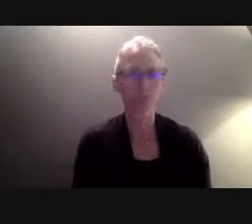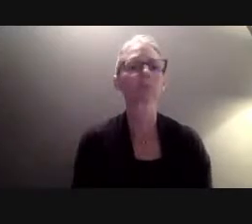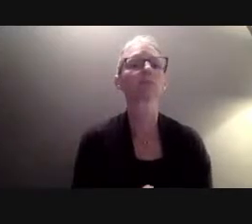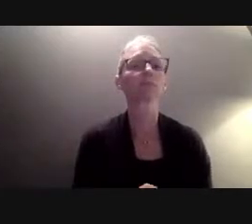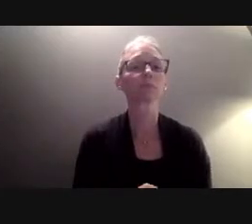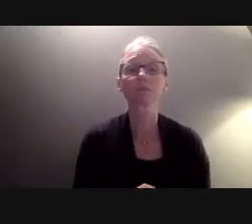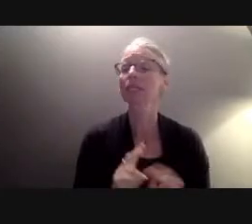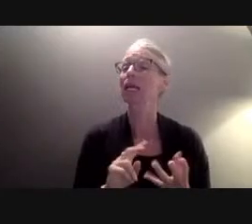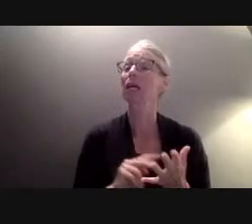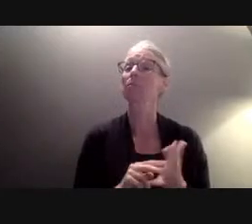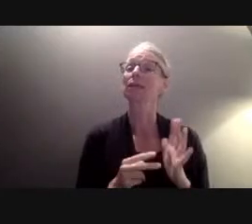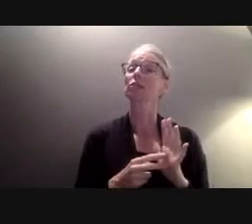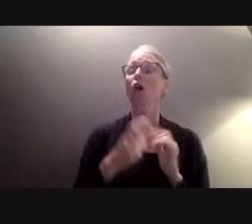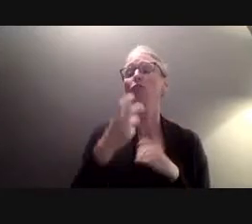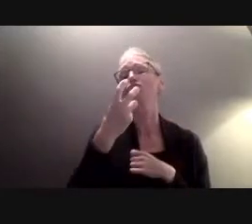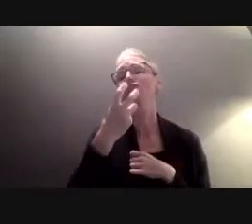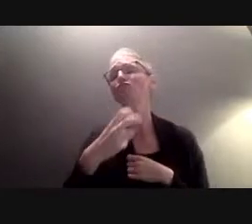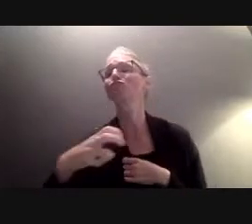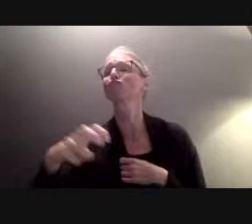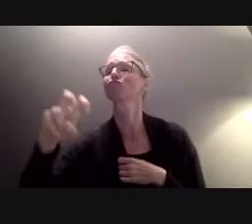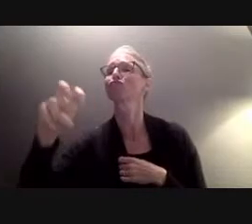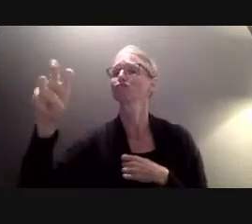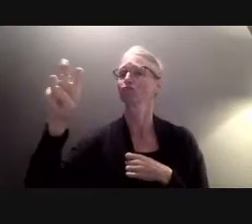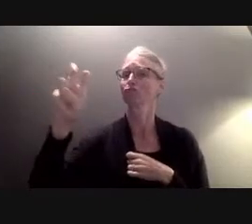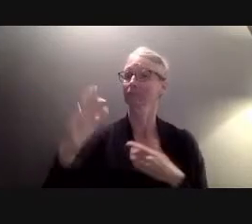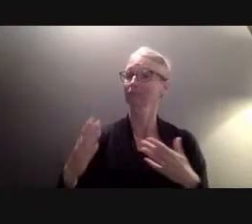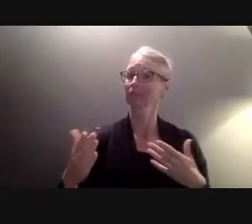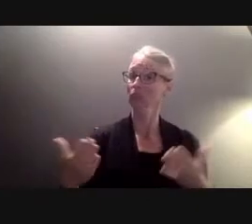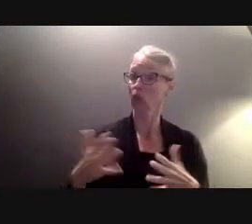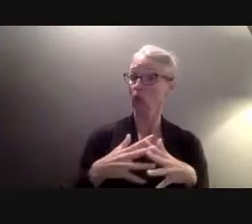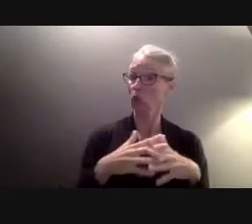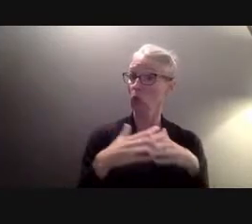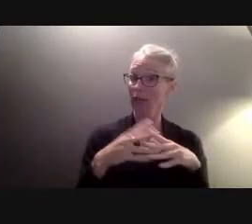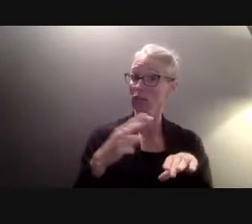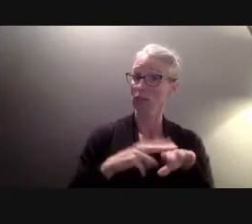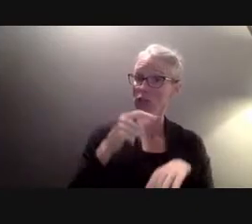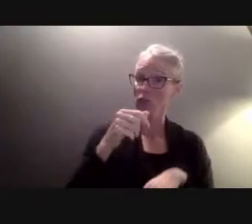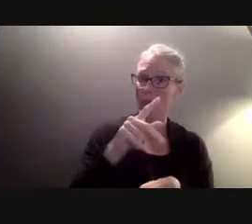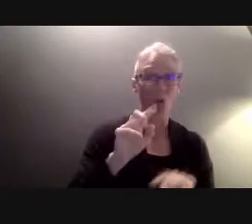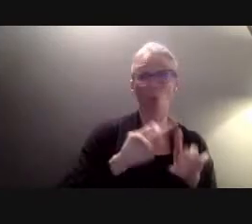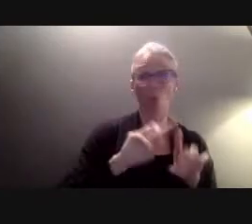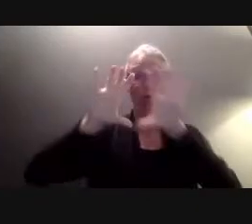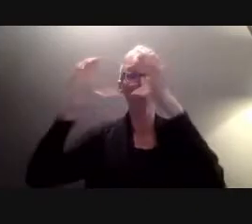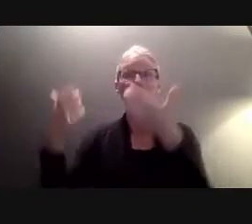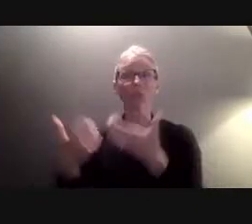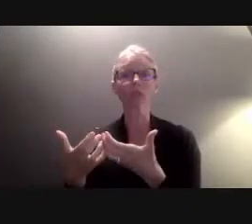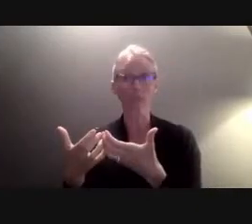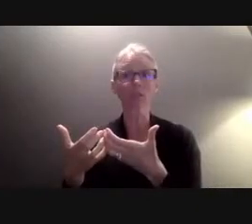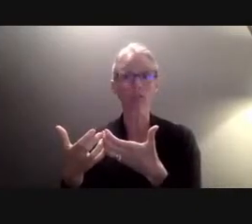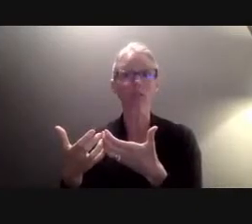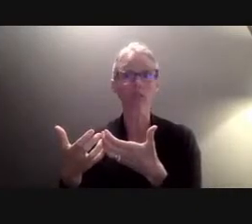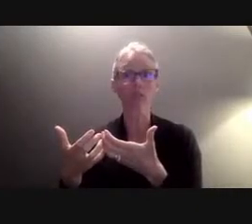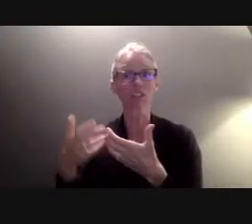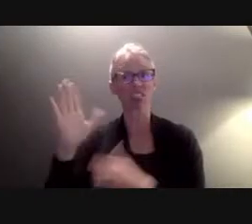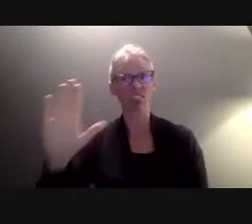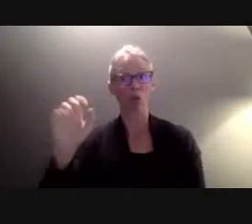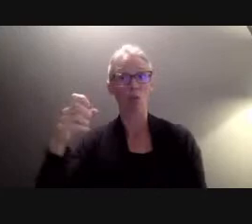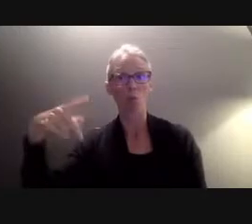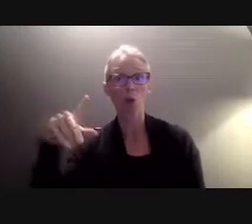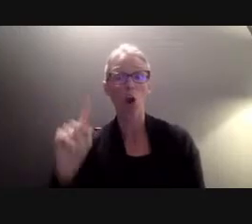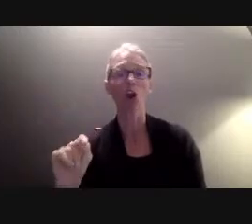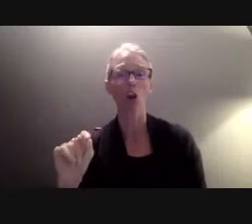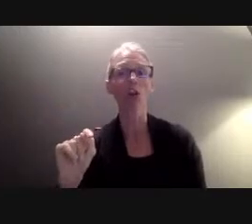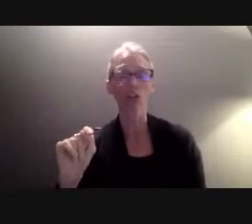national parks or parks throughout the world, I've been to some parks in other countries. I have not seen